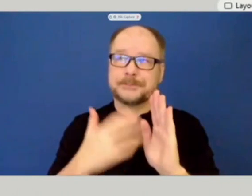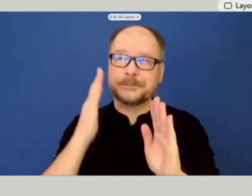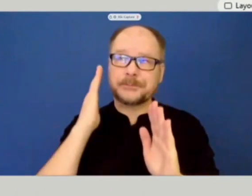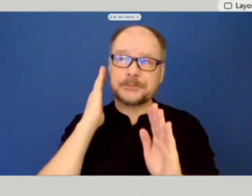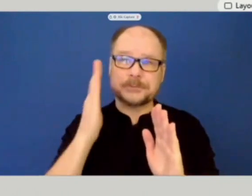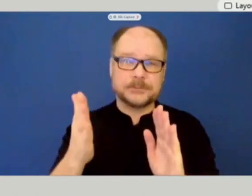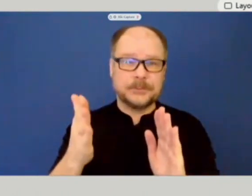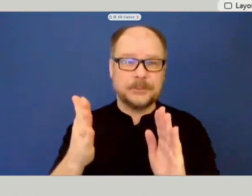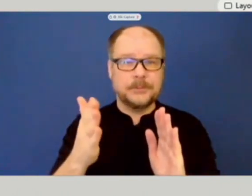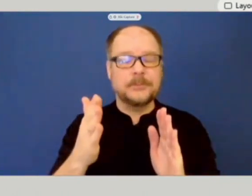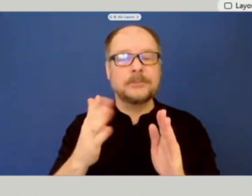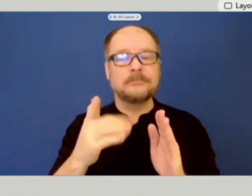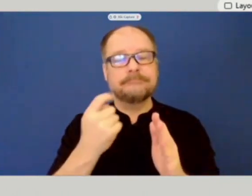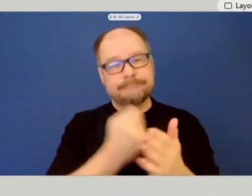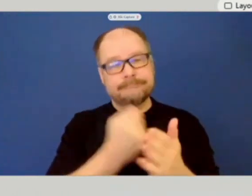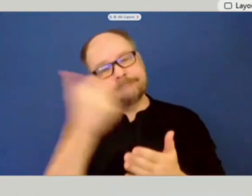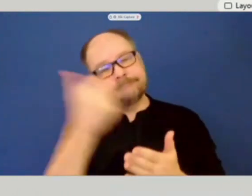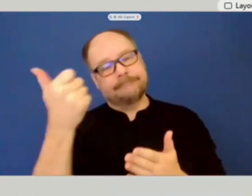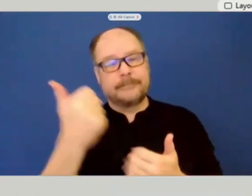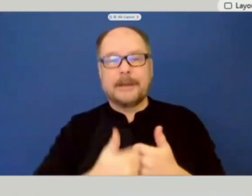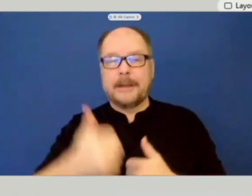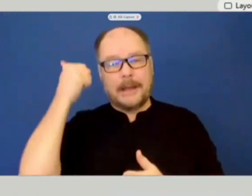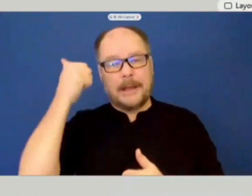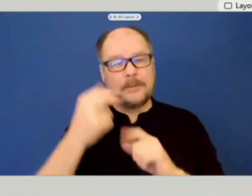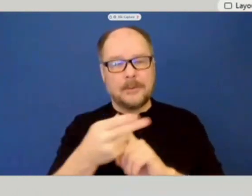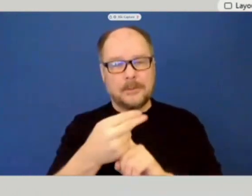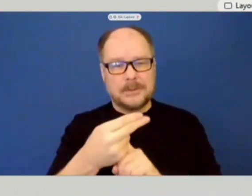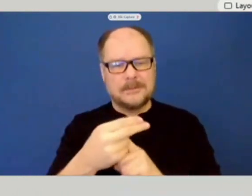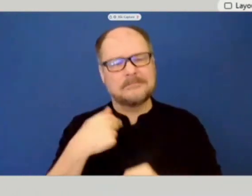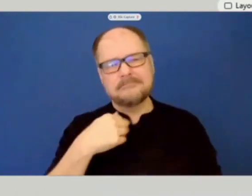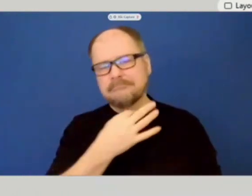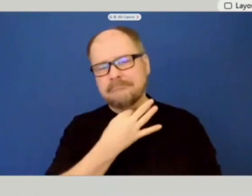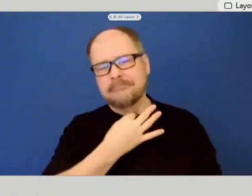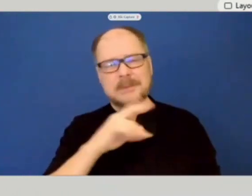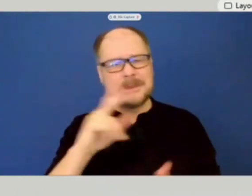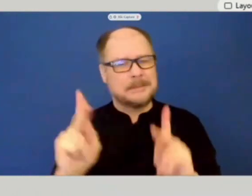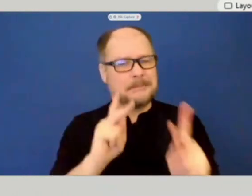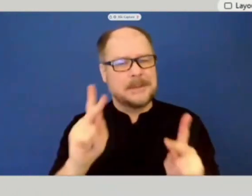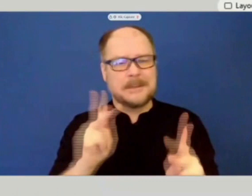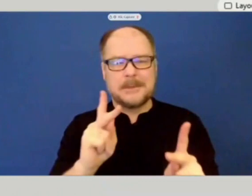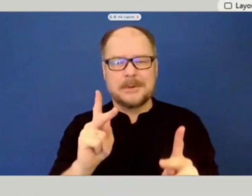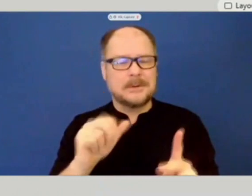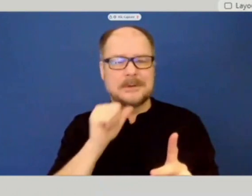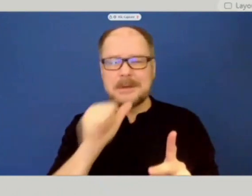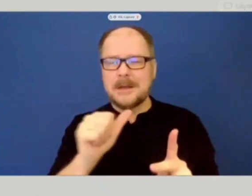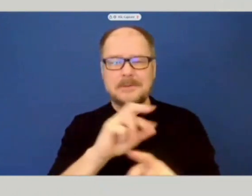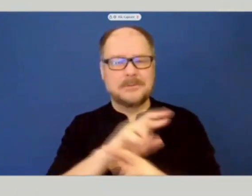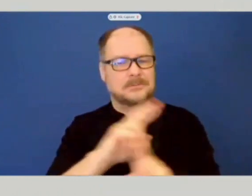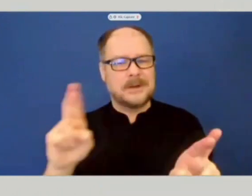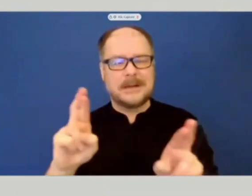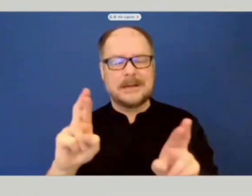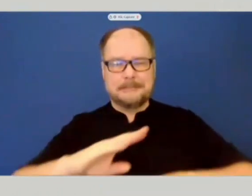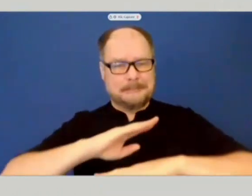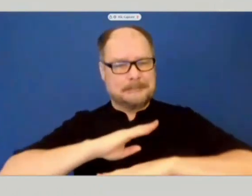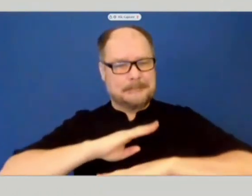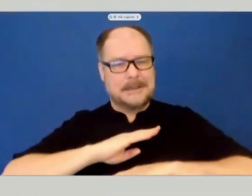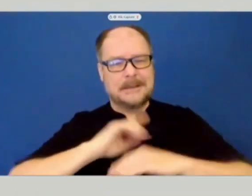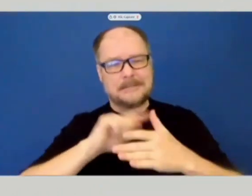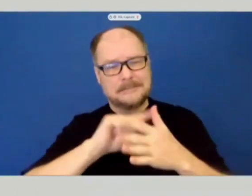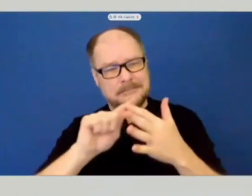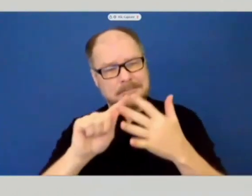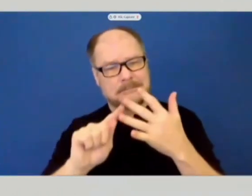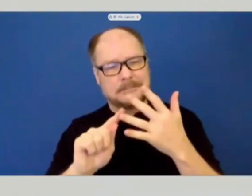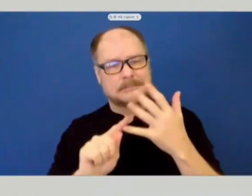an immediate termination. I'm wondering what the plan is for people who are just not in a place to meet some of those structural demands because